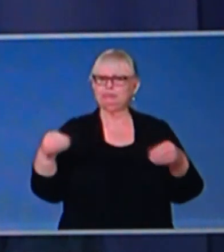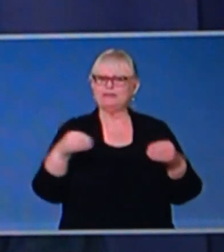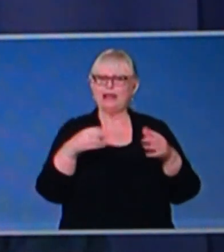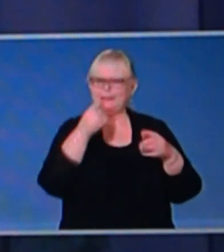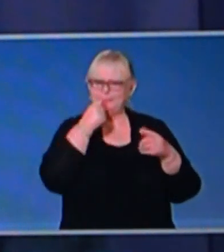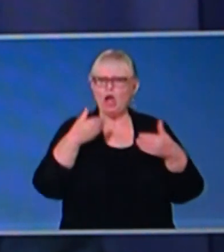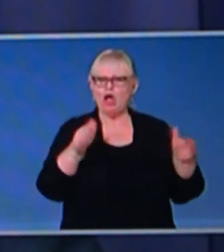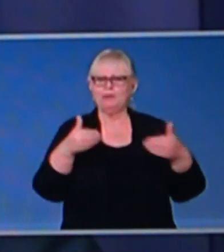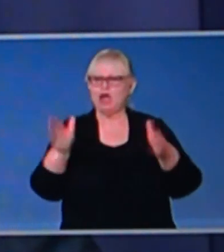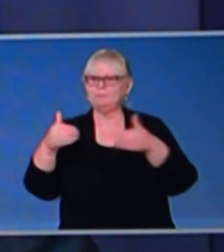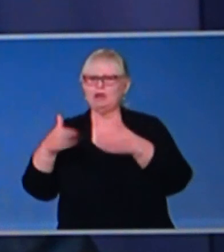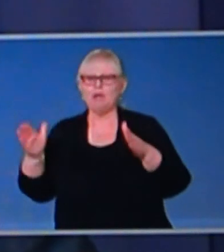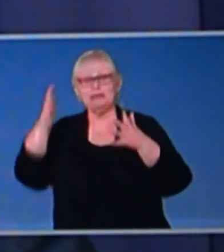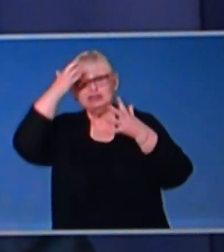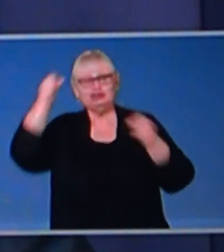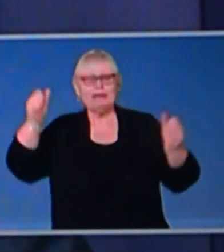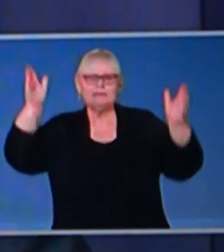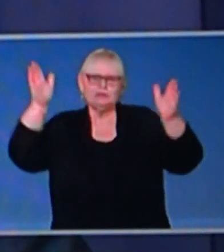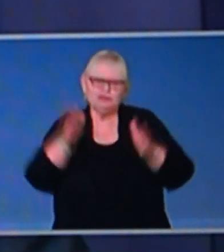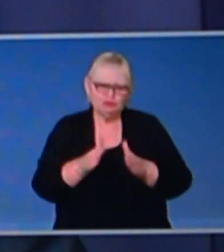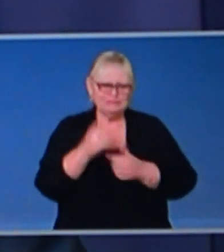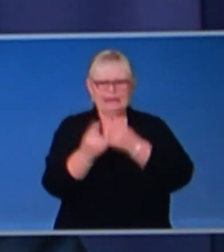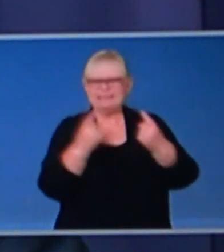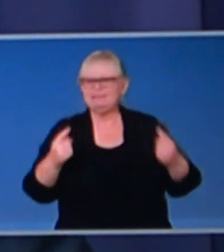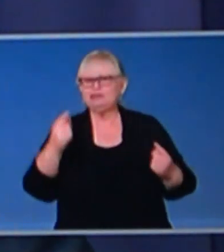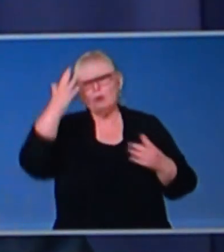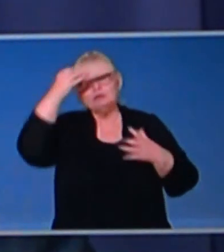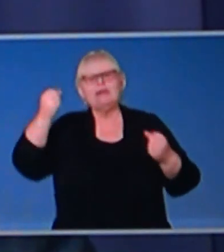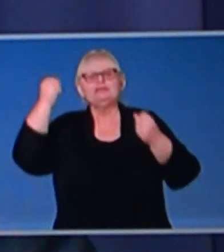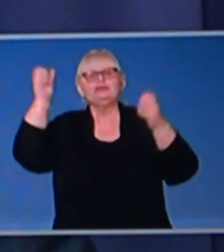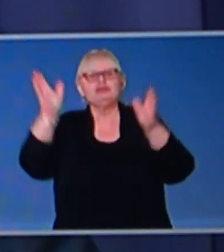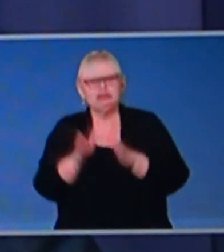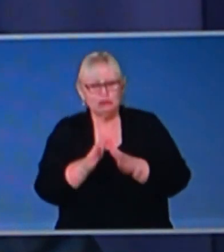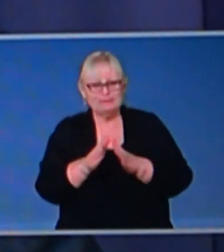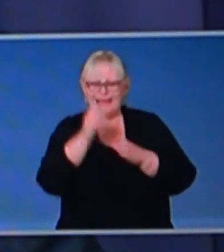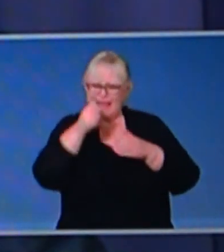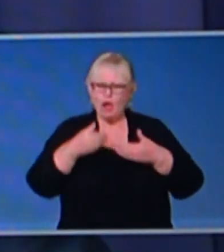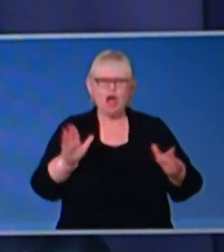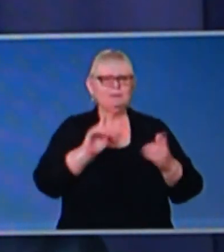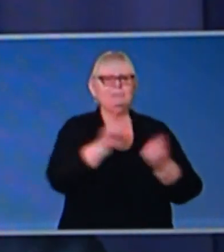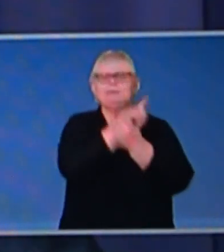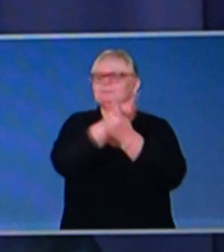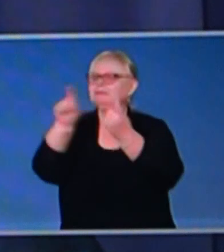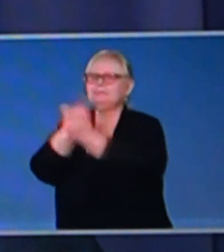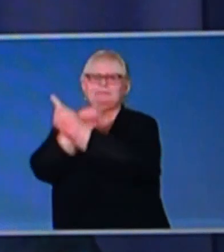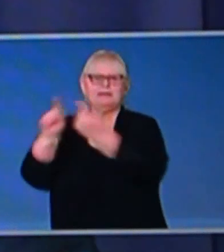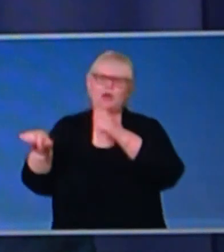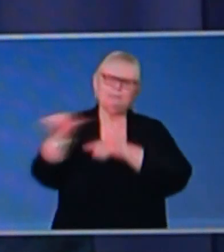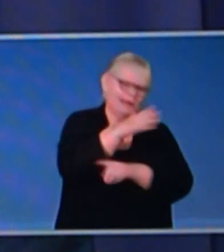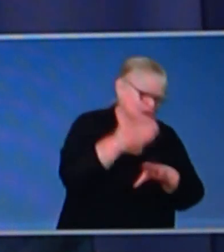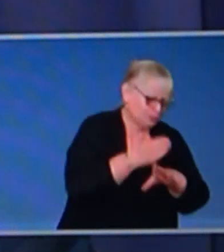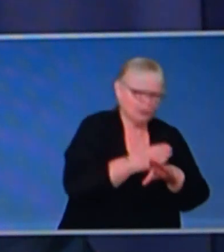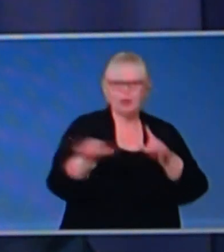can release some of the stress that's on families and individuals across the country from isolation and ensure they can get back to work, get back to